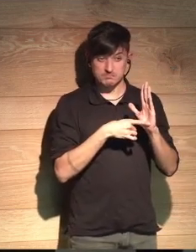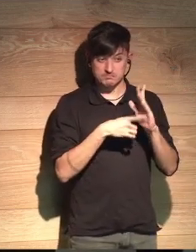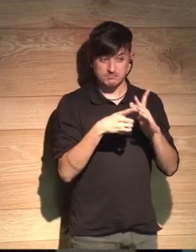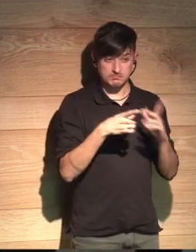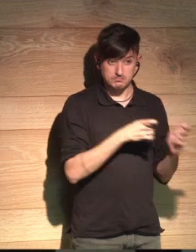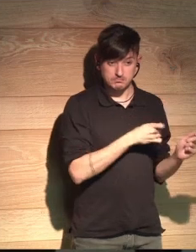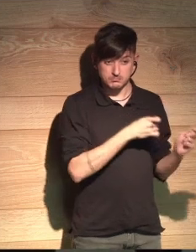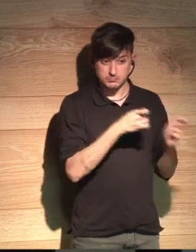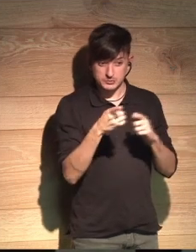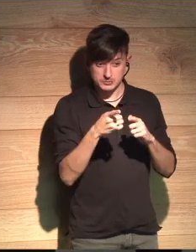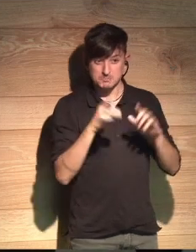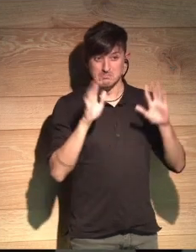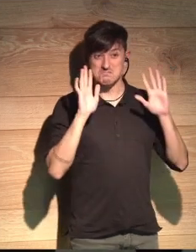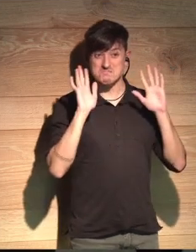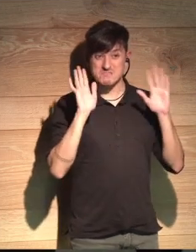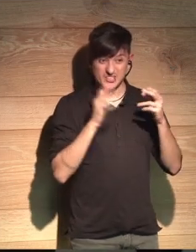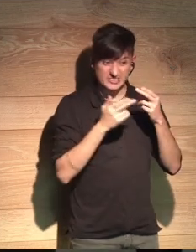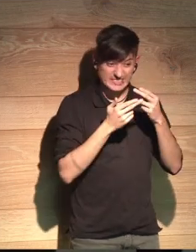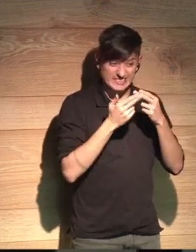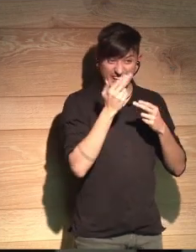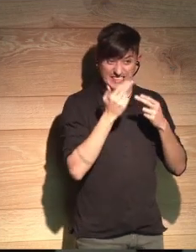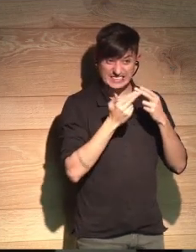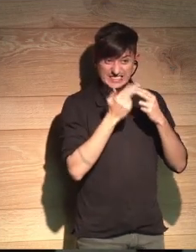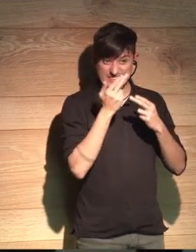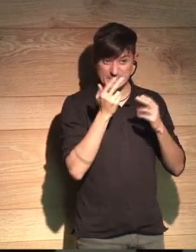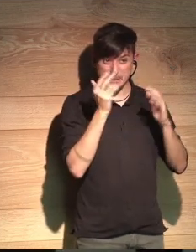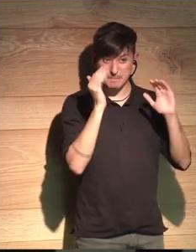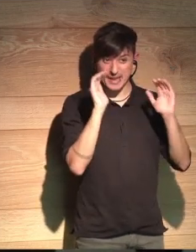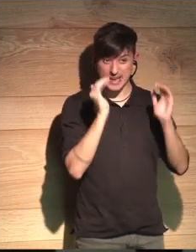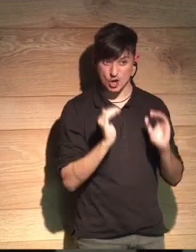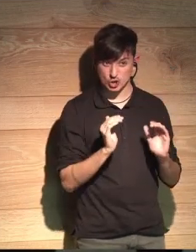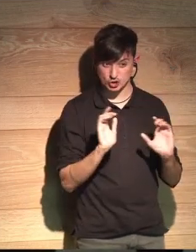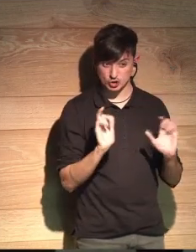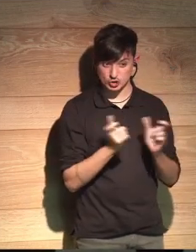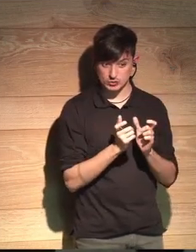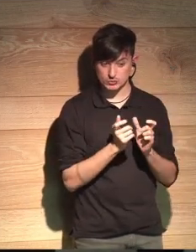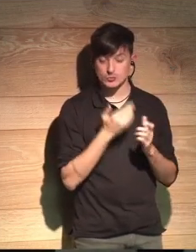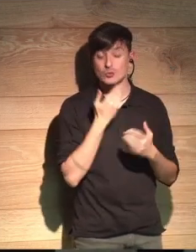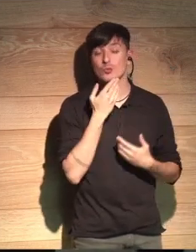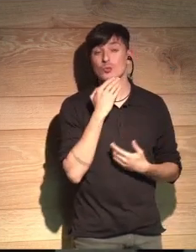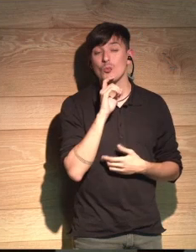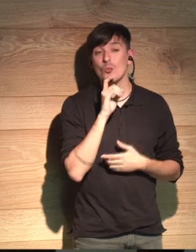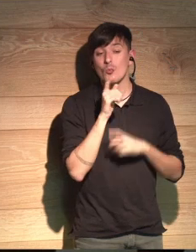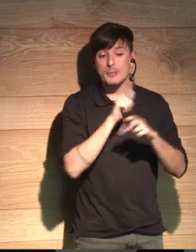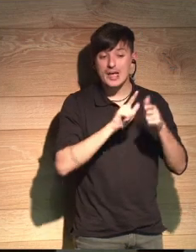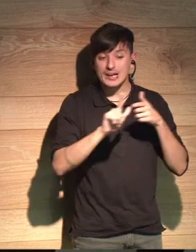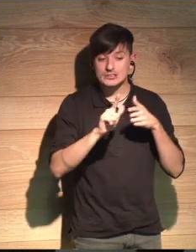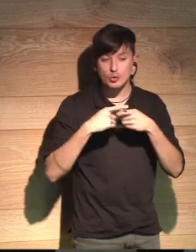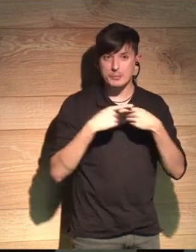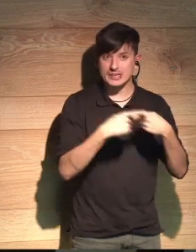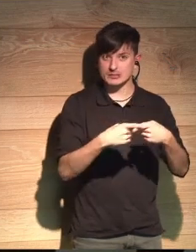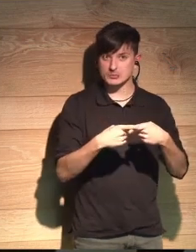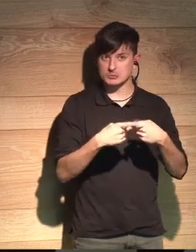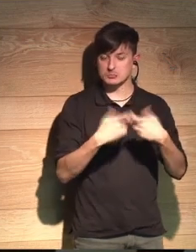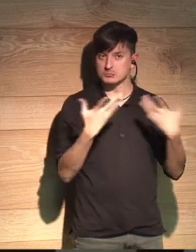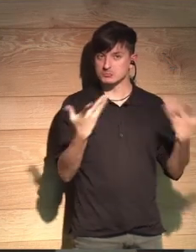than what you have today. Now, an interesting thing is that the results were published before Uber launched Uber